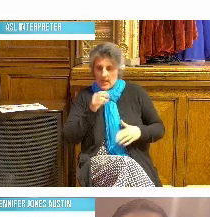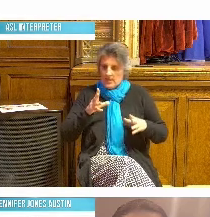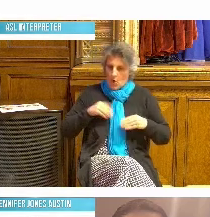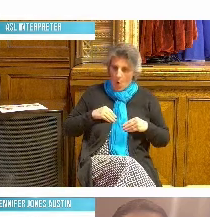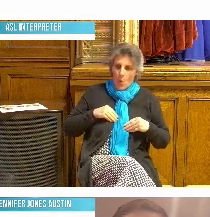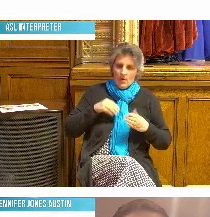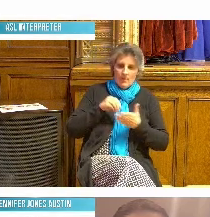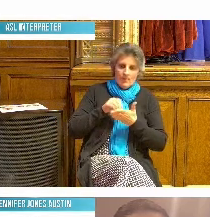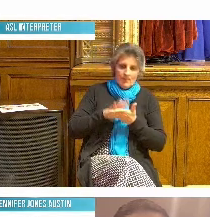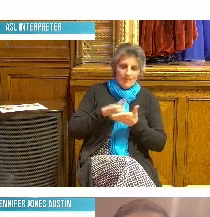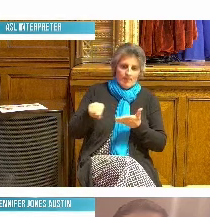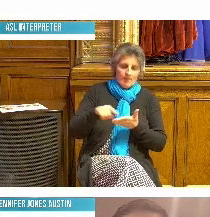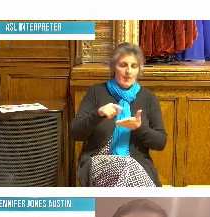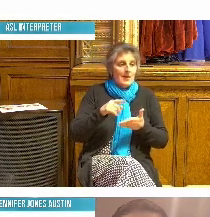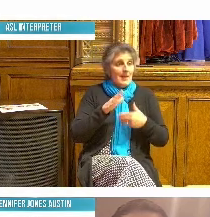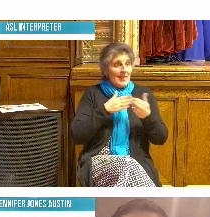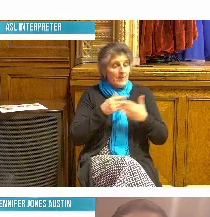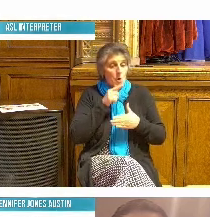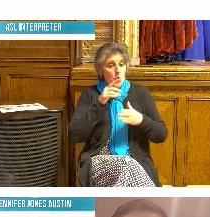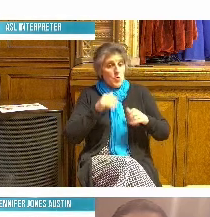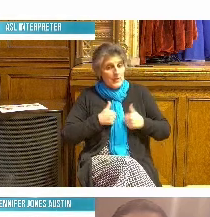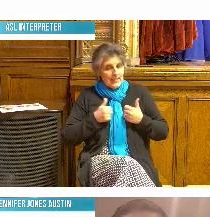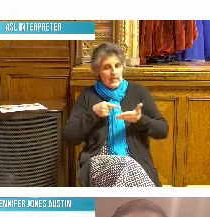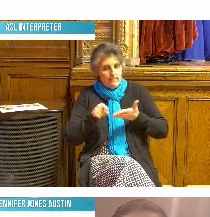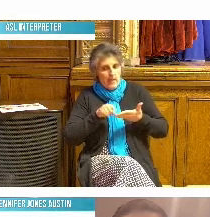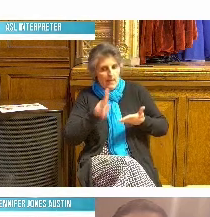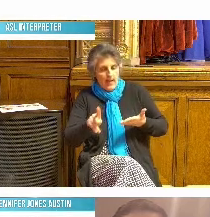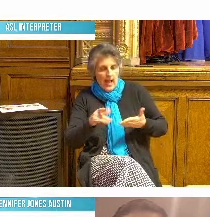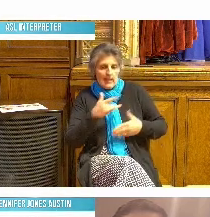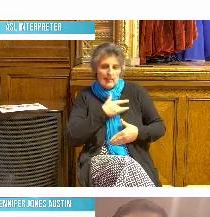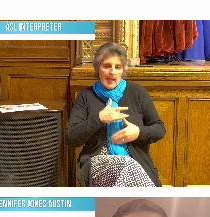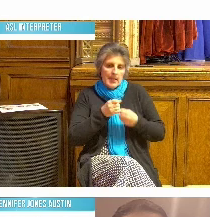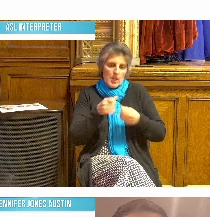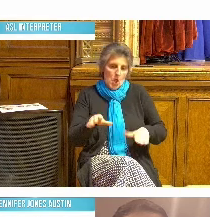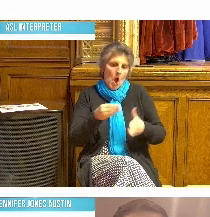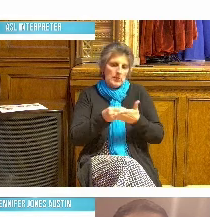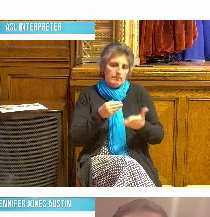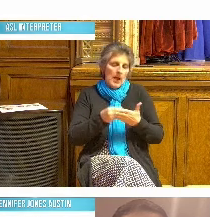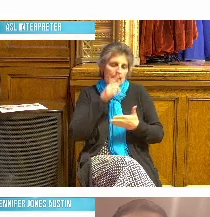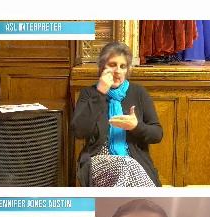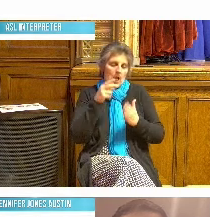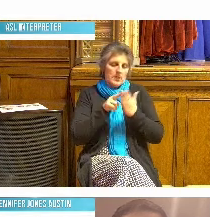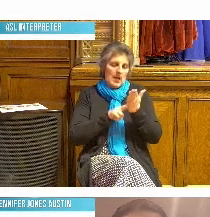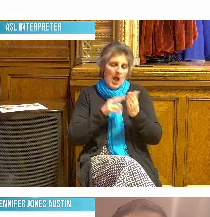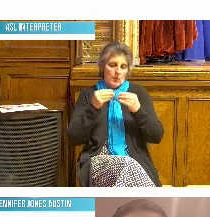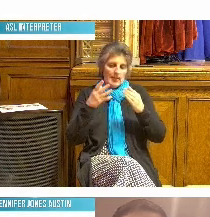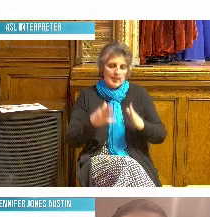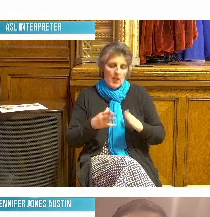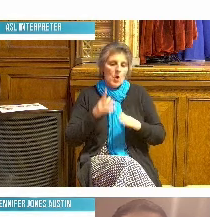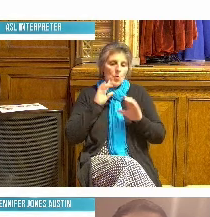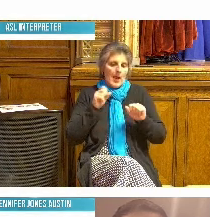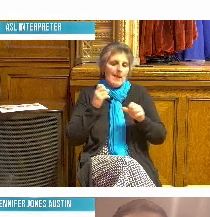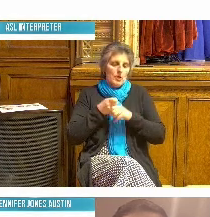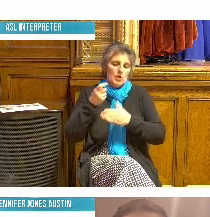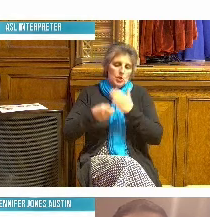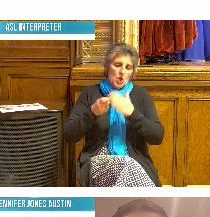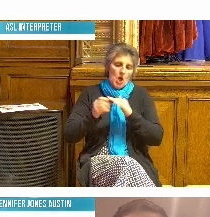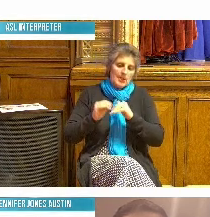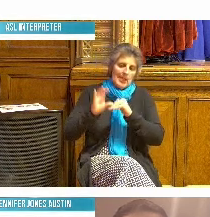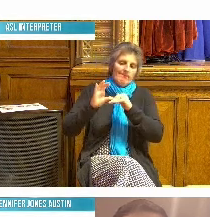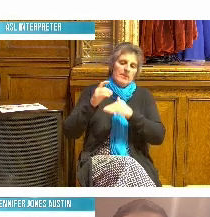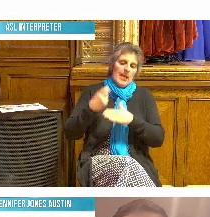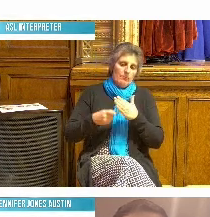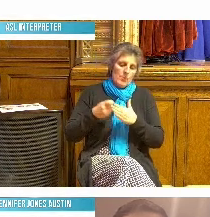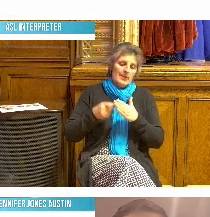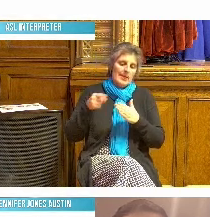record. Even those who received reimbursement likely lost money because contract sellers were able to charge inflated prices